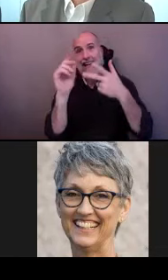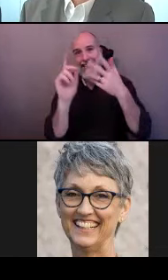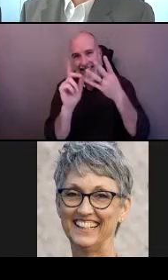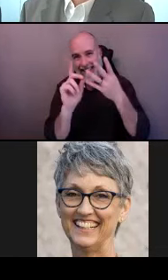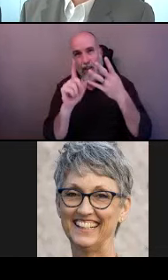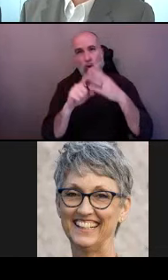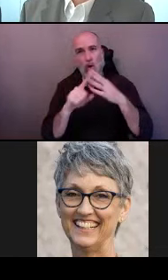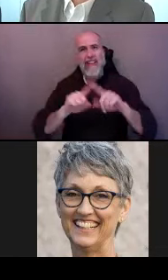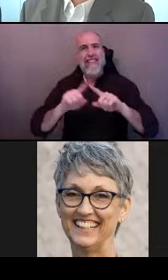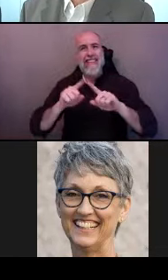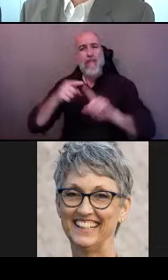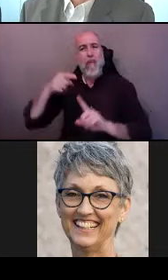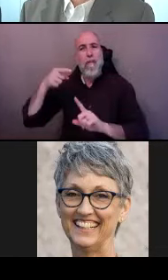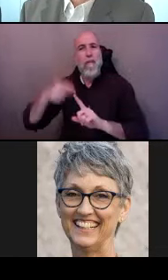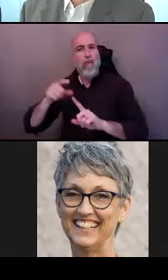points.